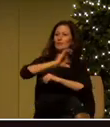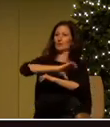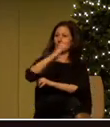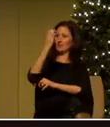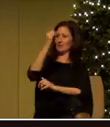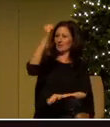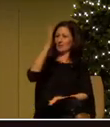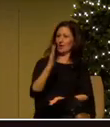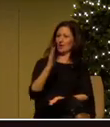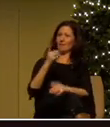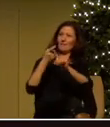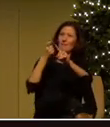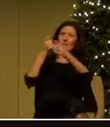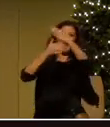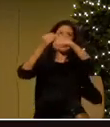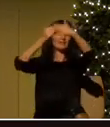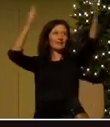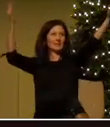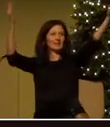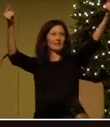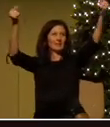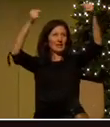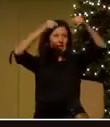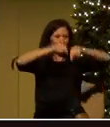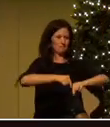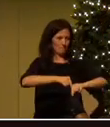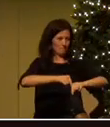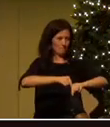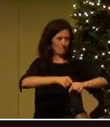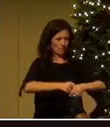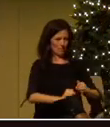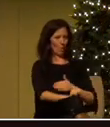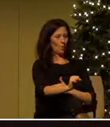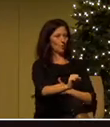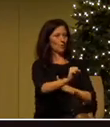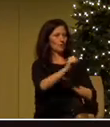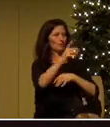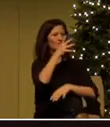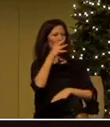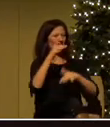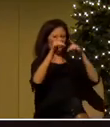to earth to be born in a stable, laid in a manger, a feeding trough.